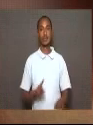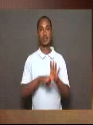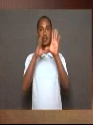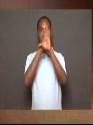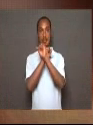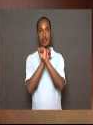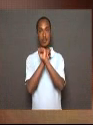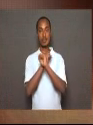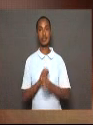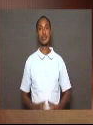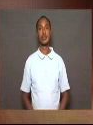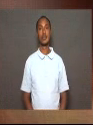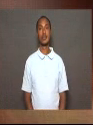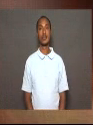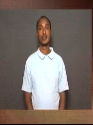Time's up.